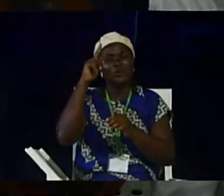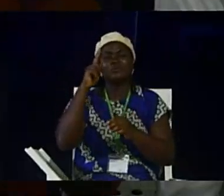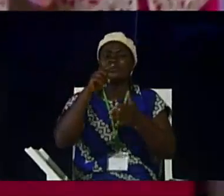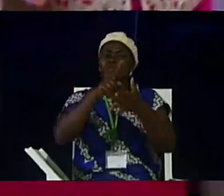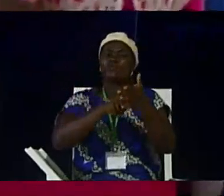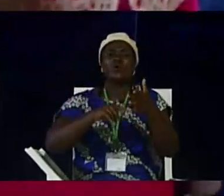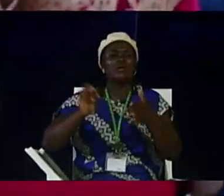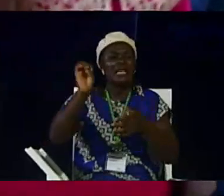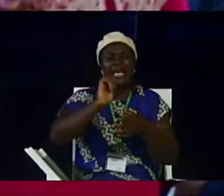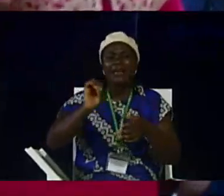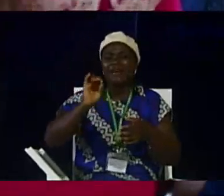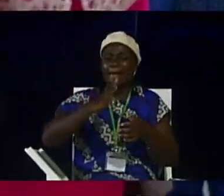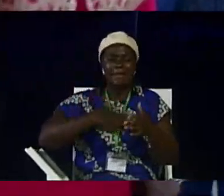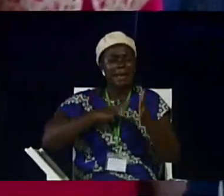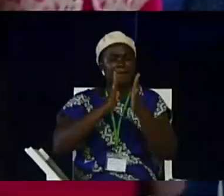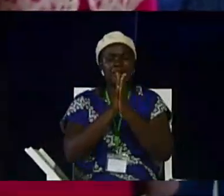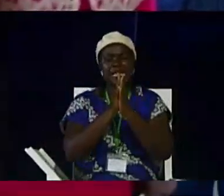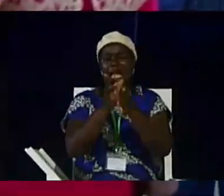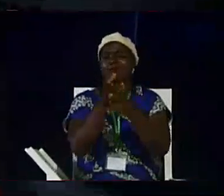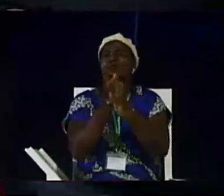whatever my prayer request,